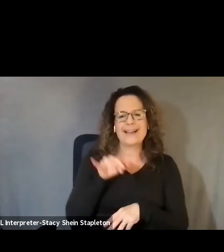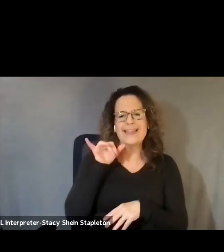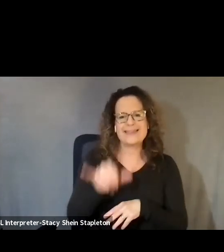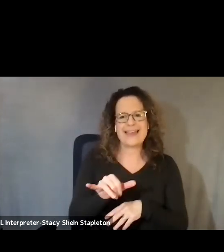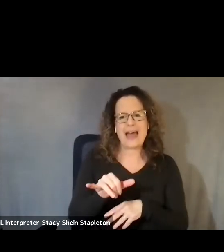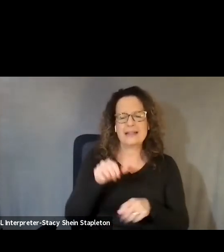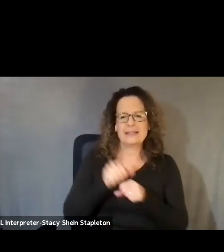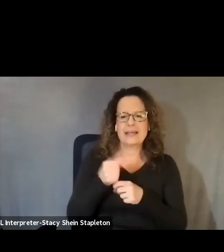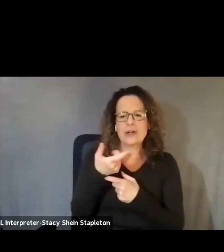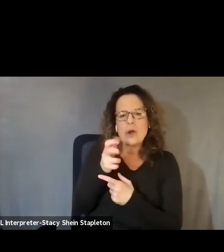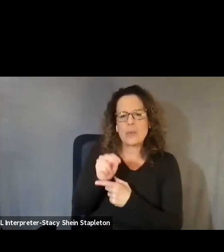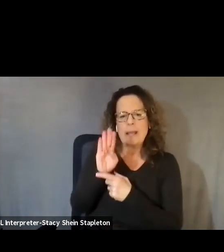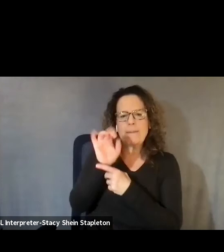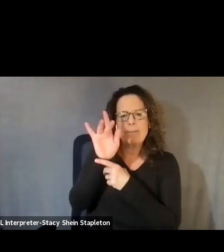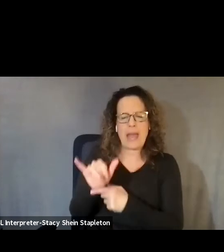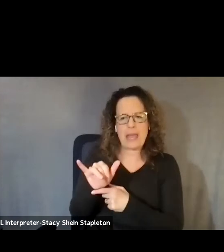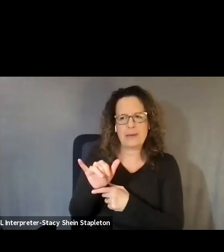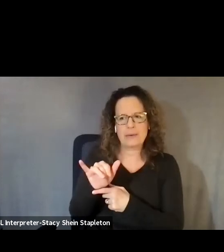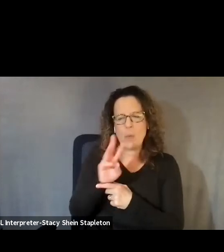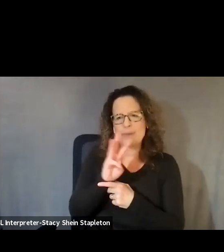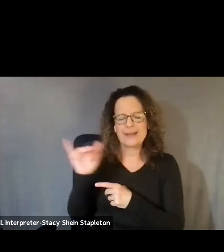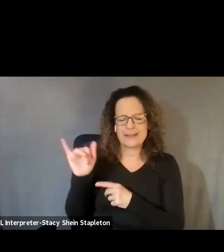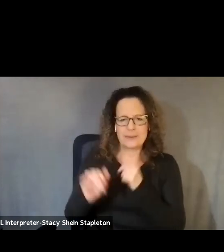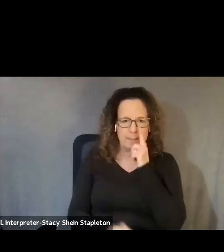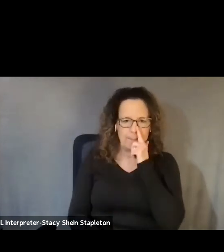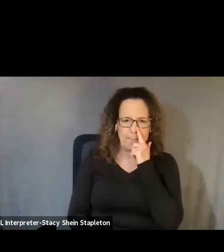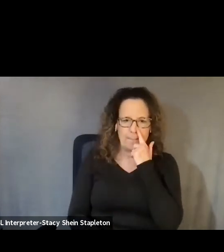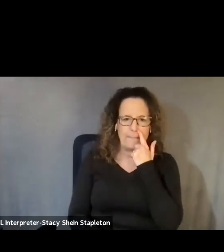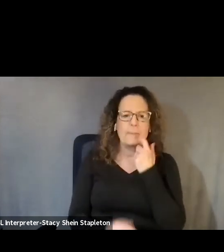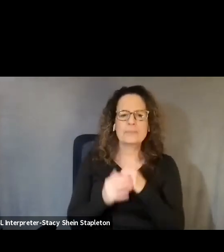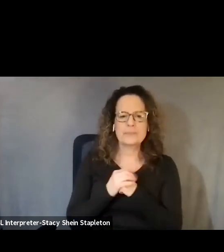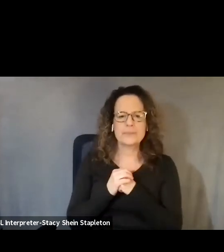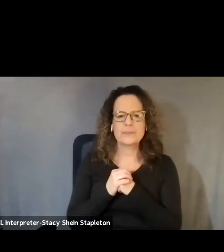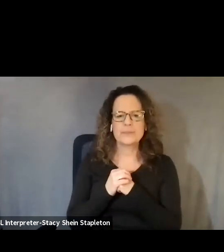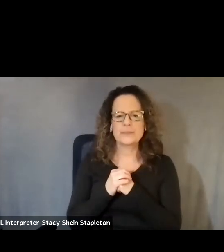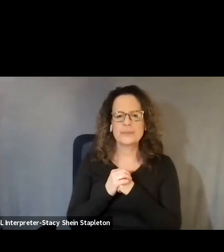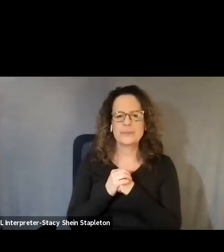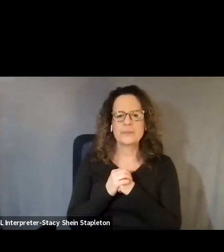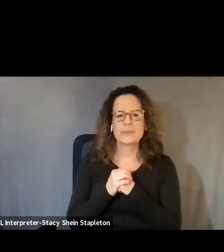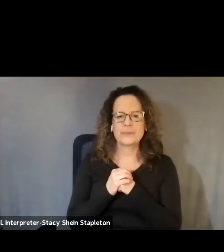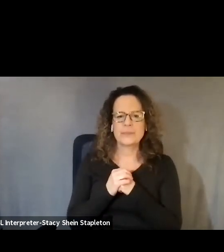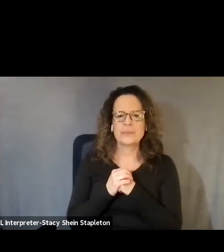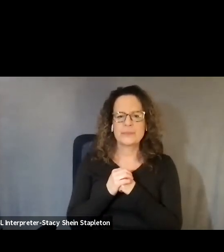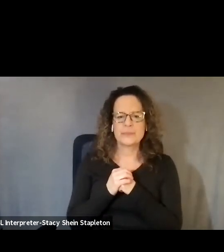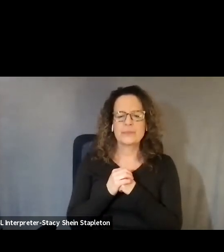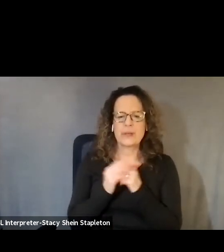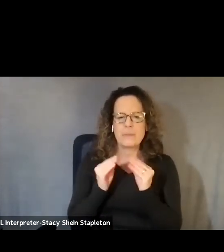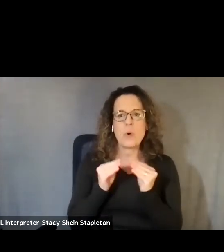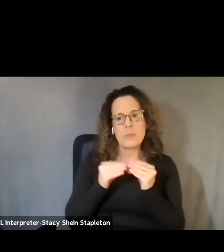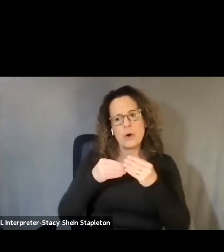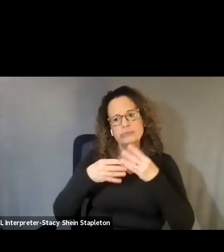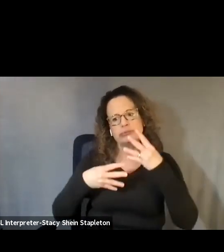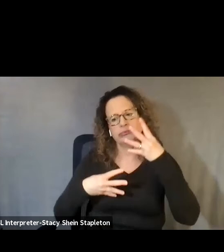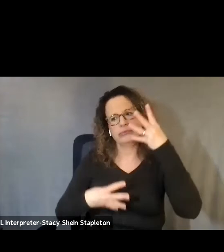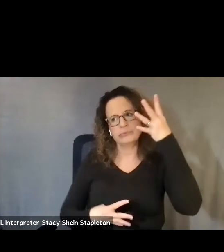Green Bay, or has been in Green Bay. And the list goes on and on. We're also